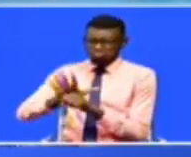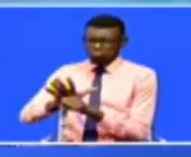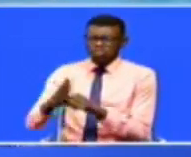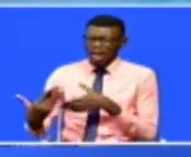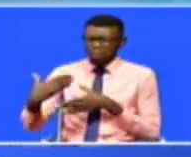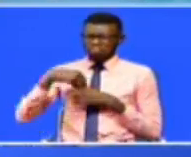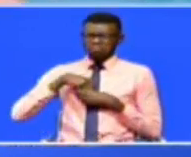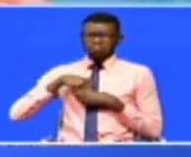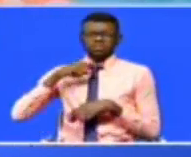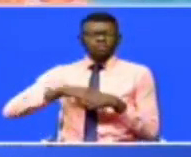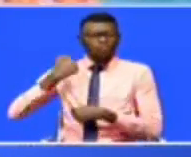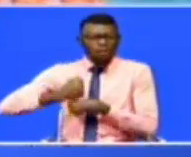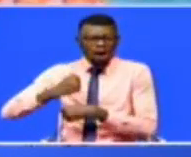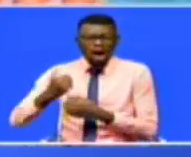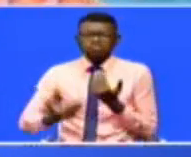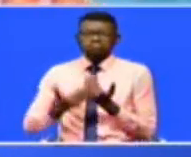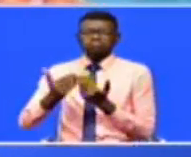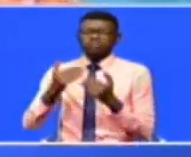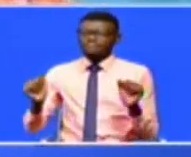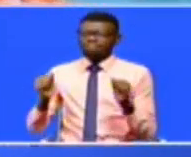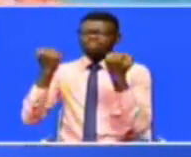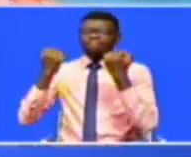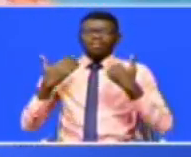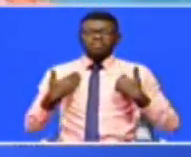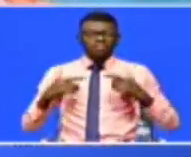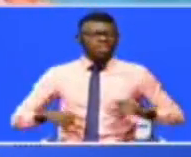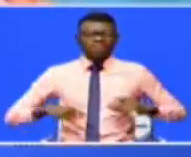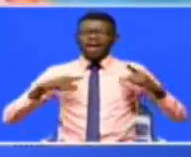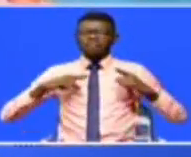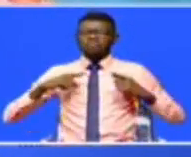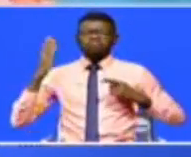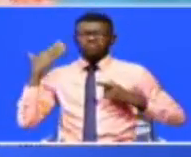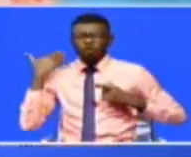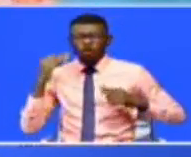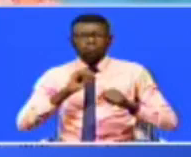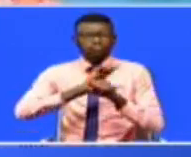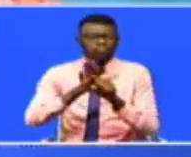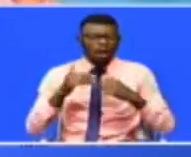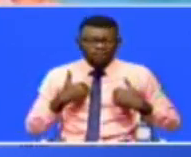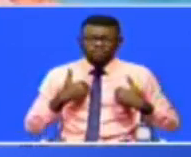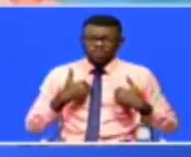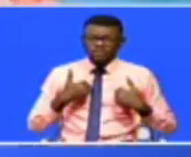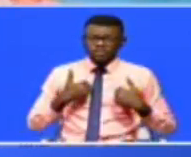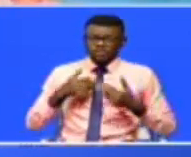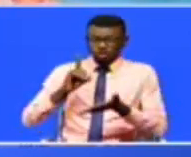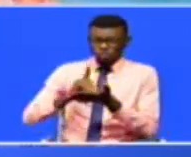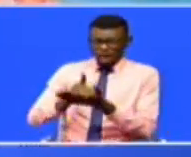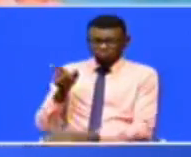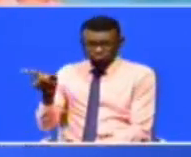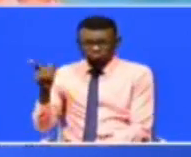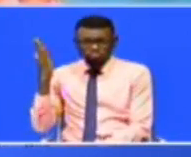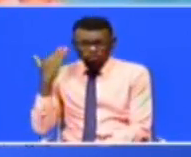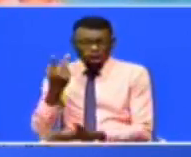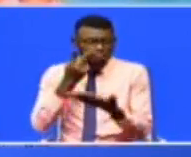working to save lives of others who had contacted the virus. She was admitted at the Aga